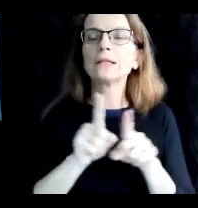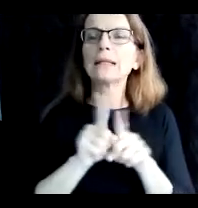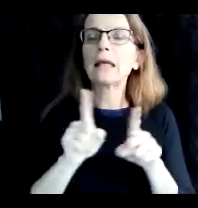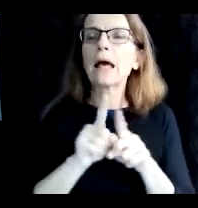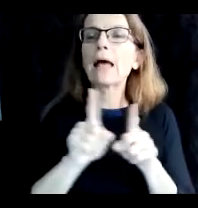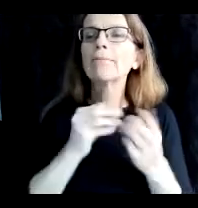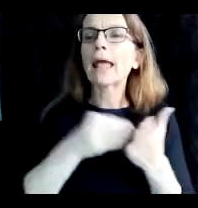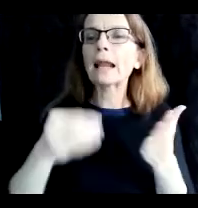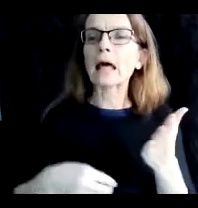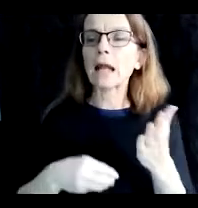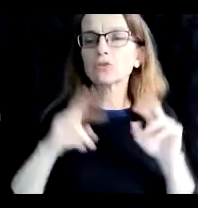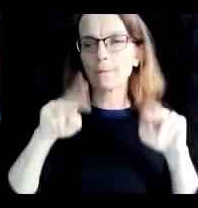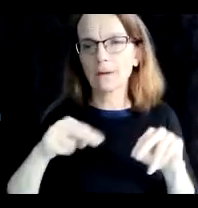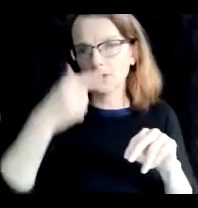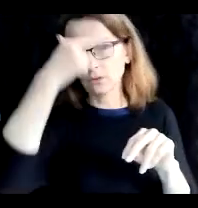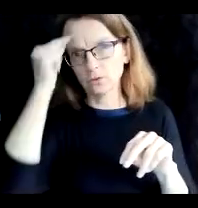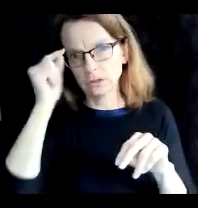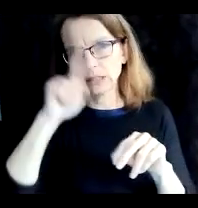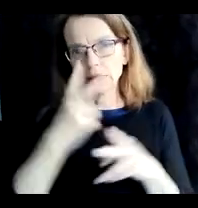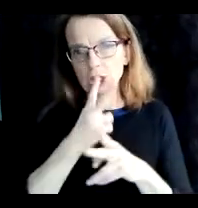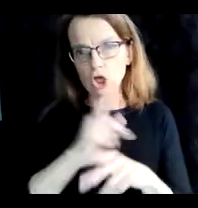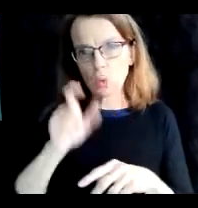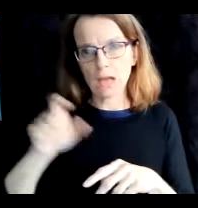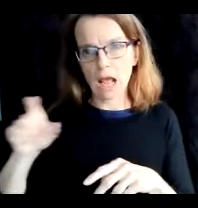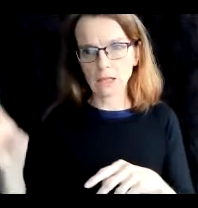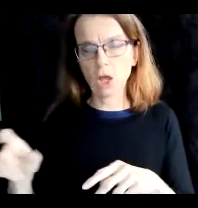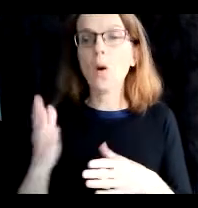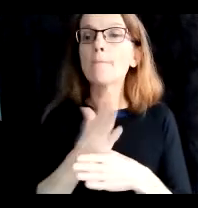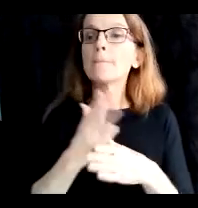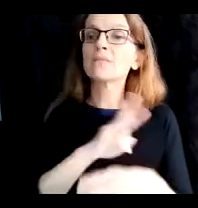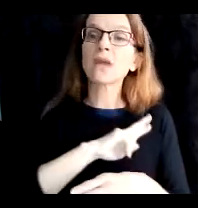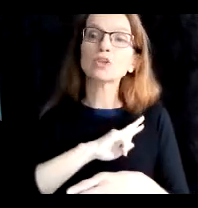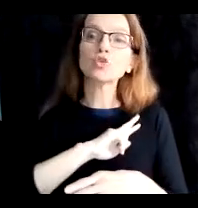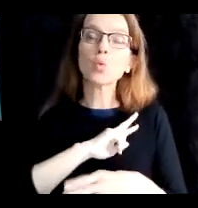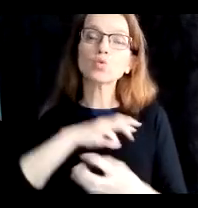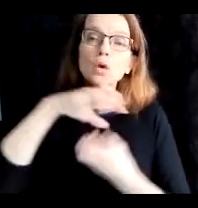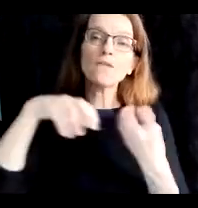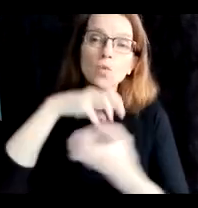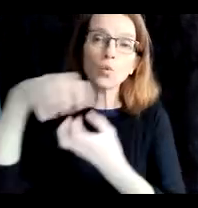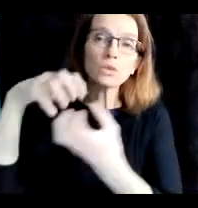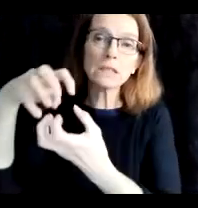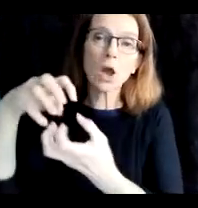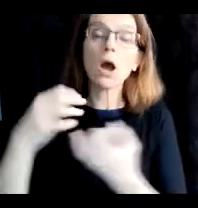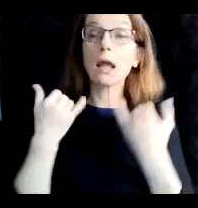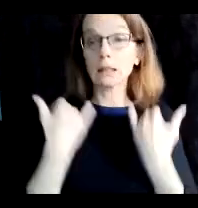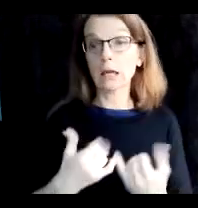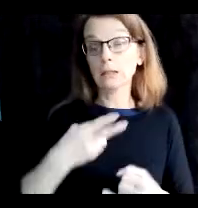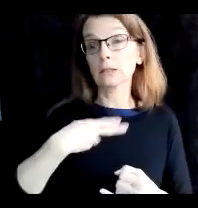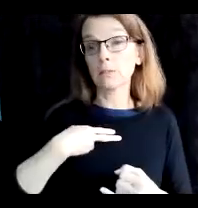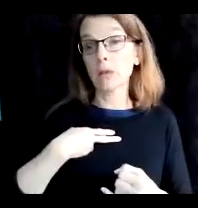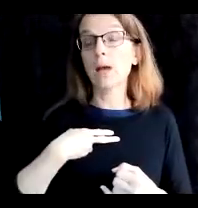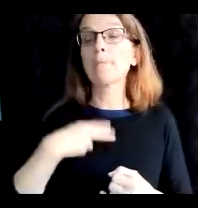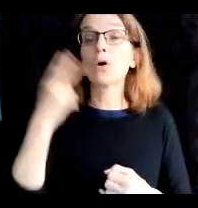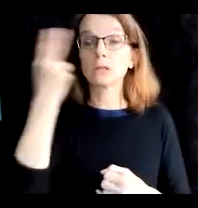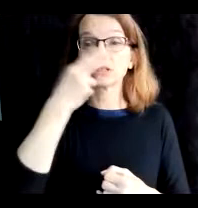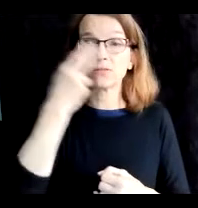Citizen during the French Revolution. And of course, today we have United Nations Universal Declaration of Human Rights. At